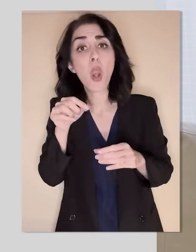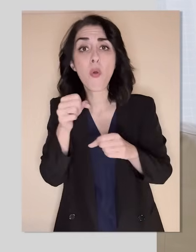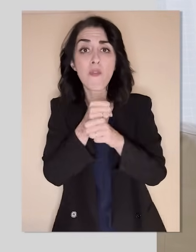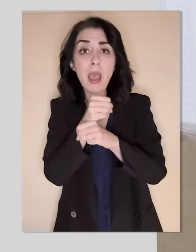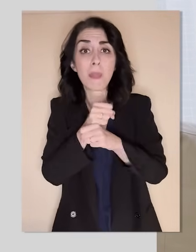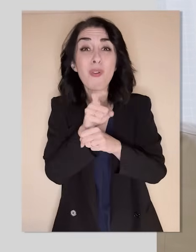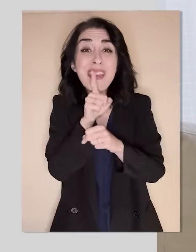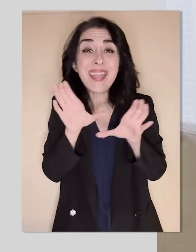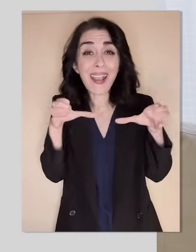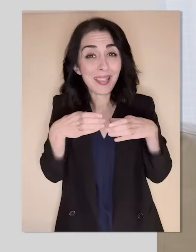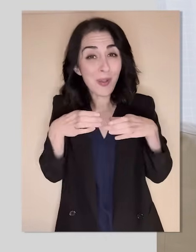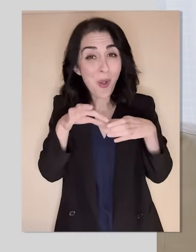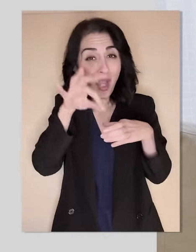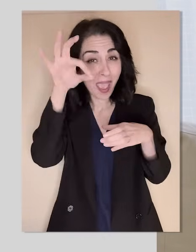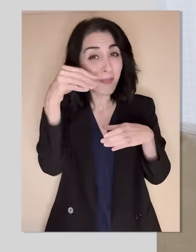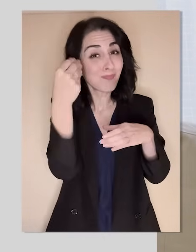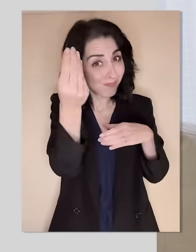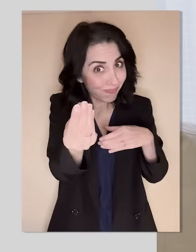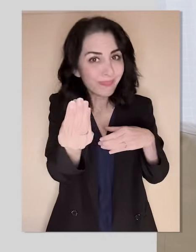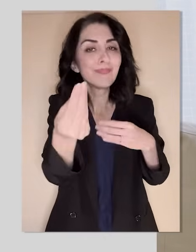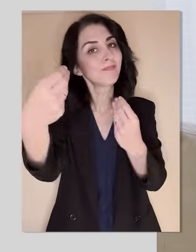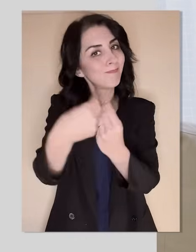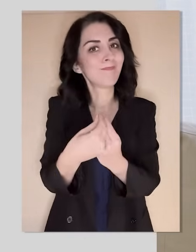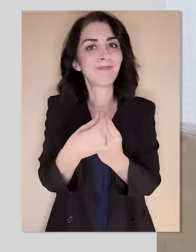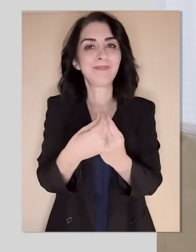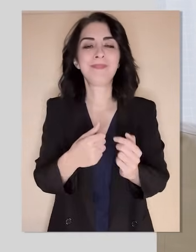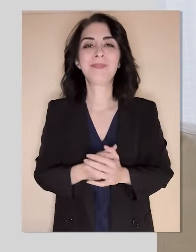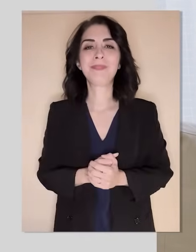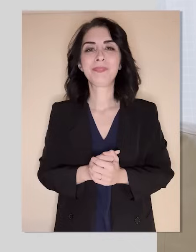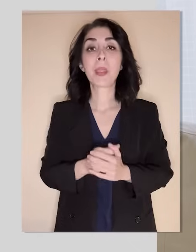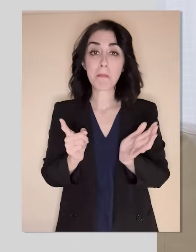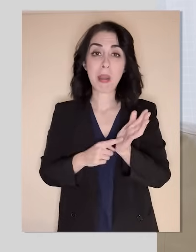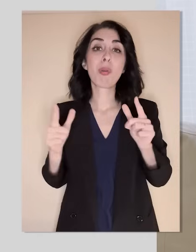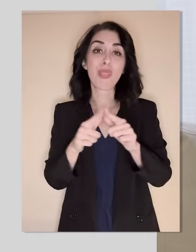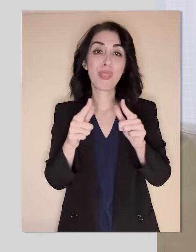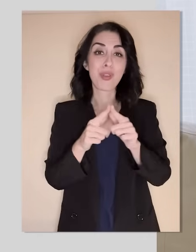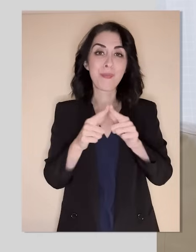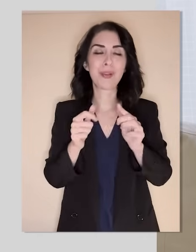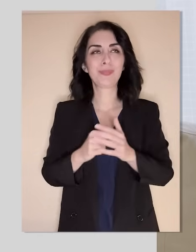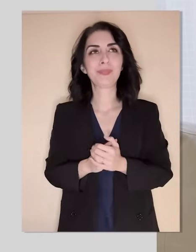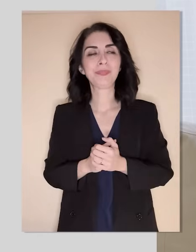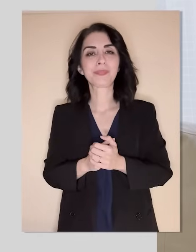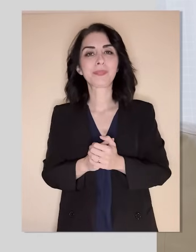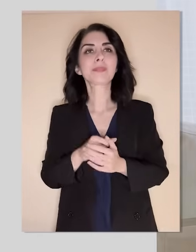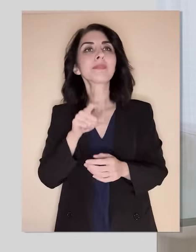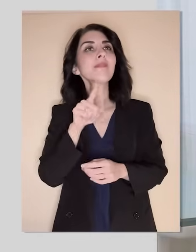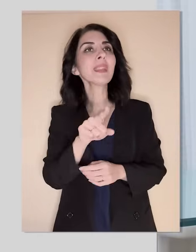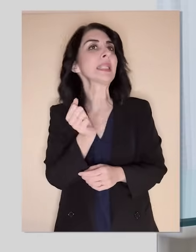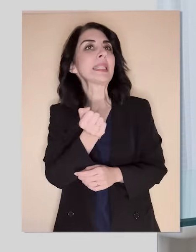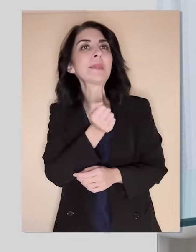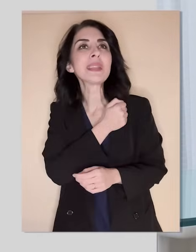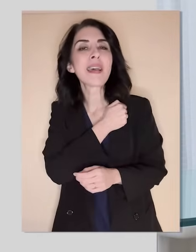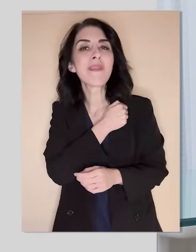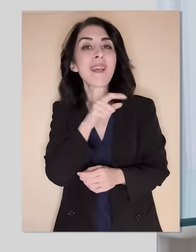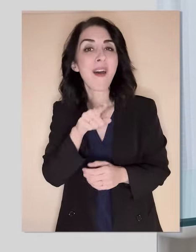they usually reduce the number of headaches by about half. Sometimes if a patient is lucky,